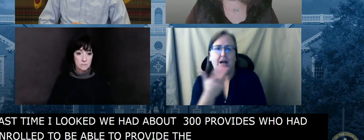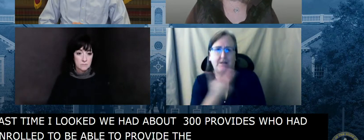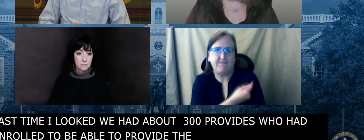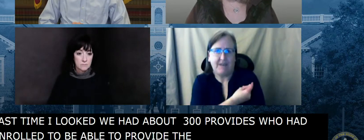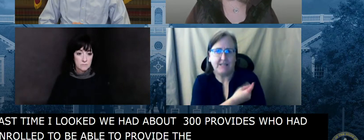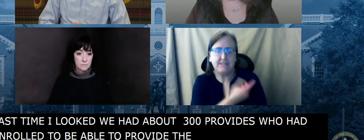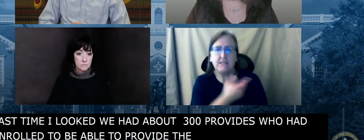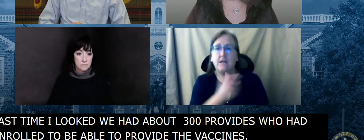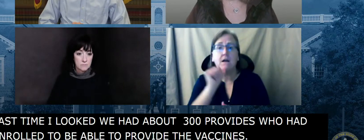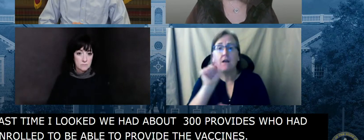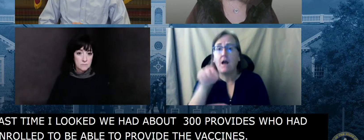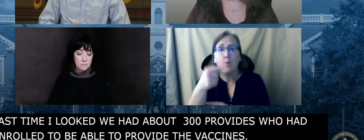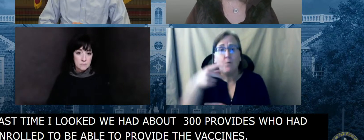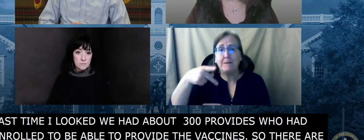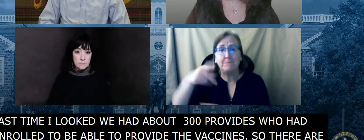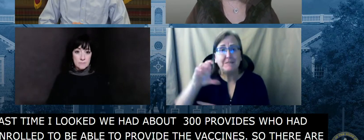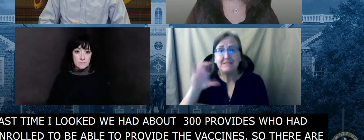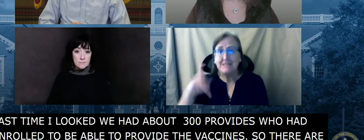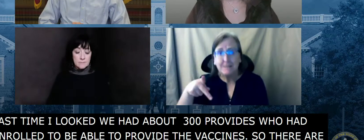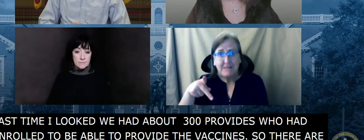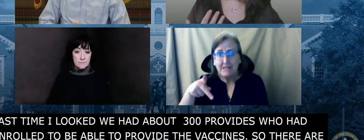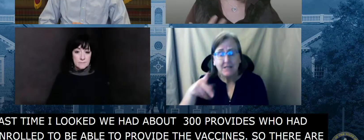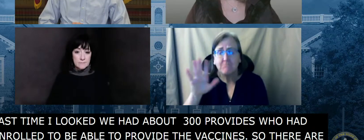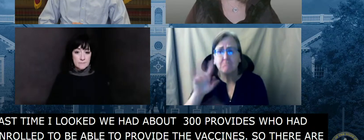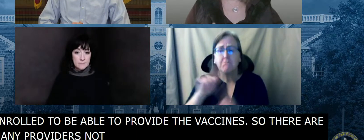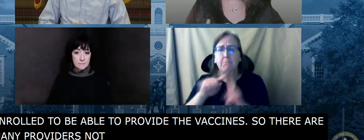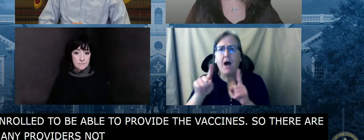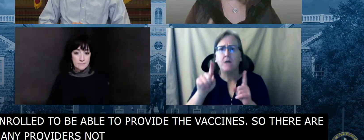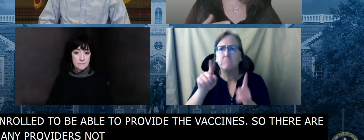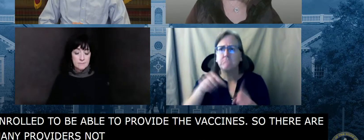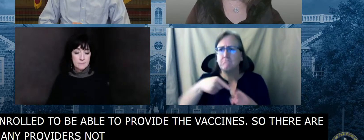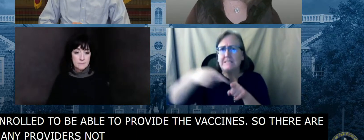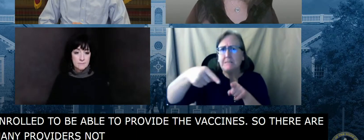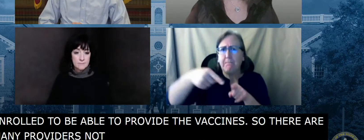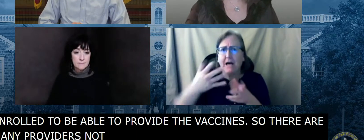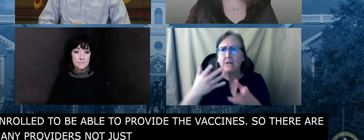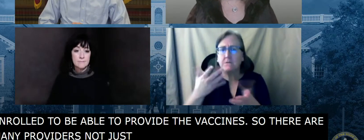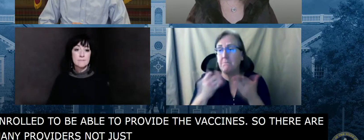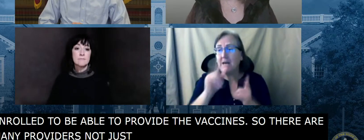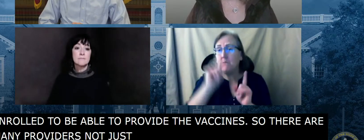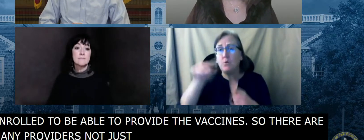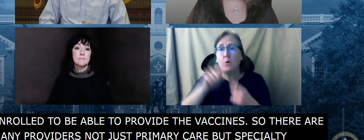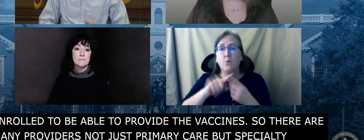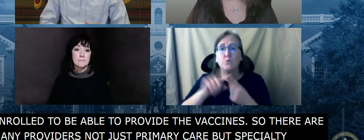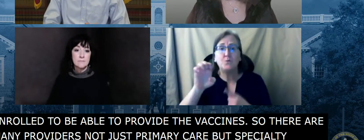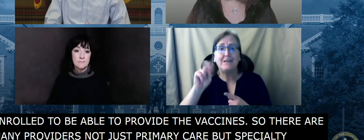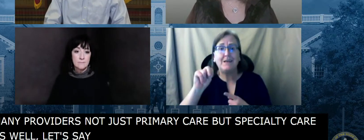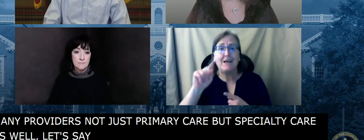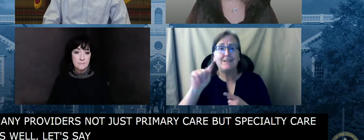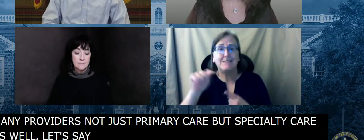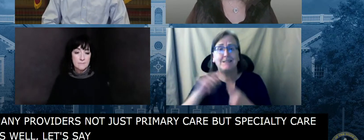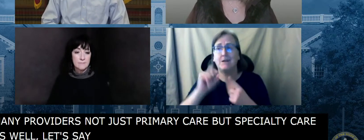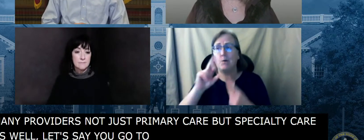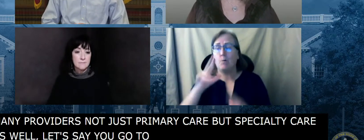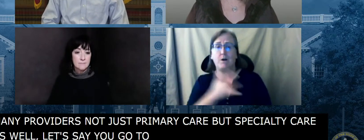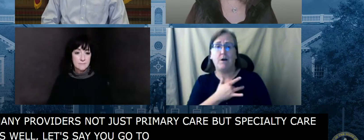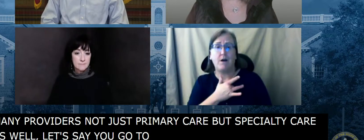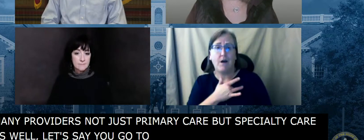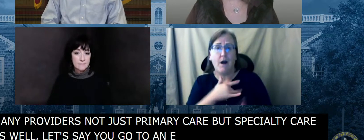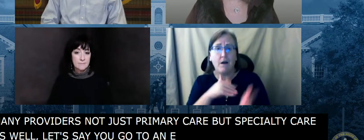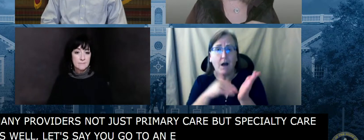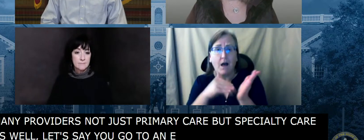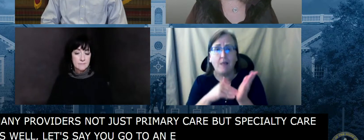just primary care, but specialty care as well. So let's say you go to an ENT or you go to a cardiologist or